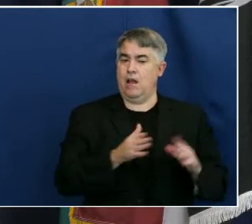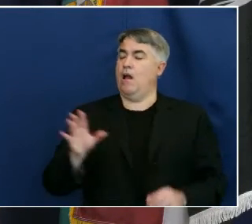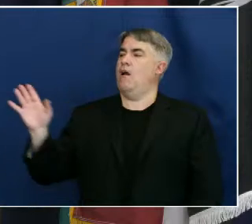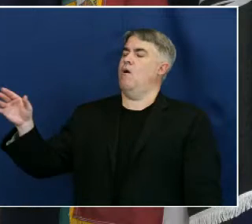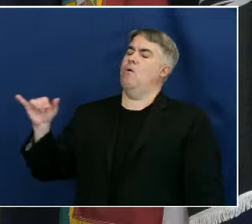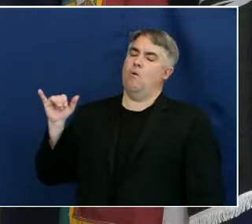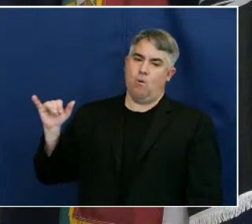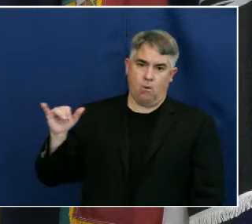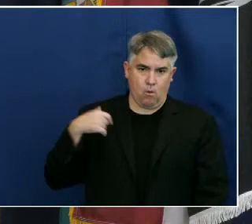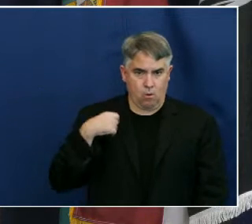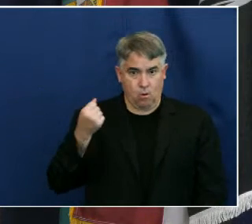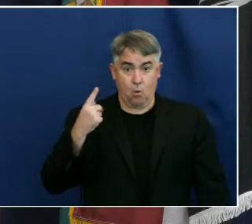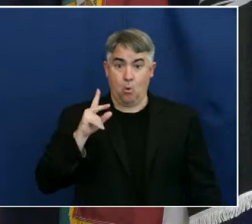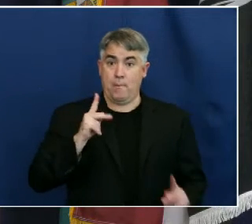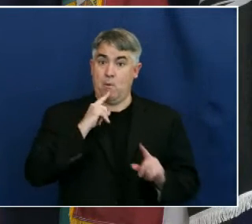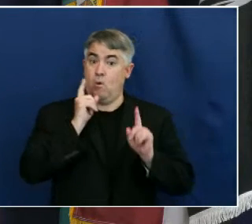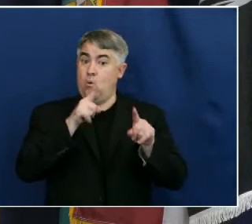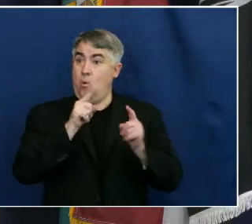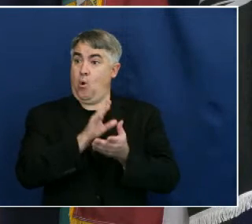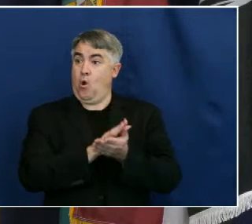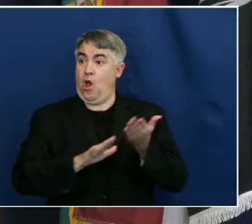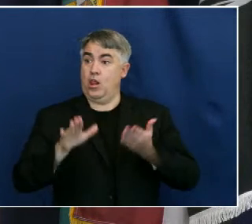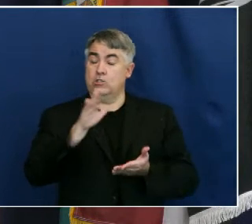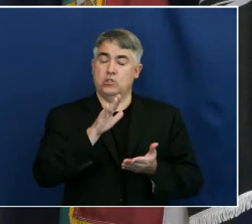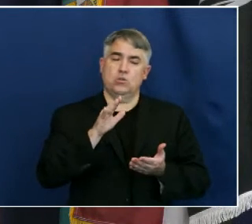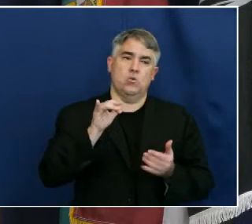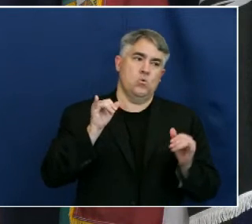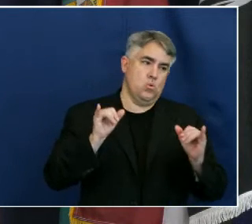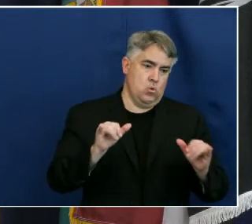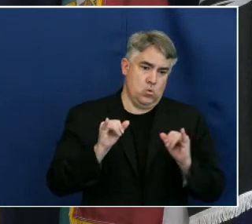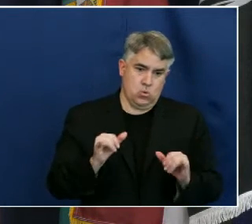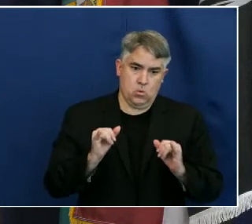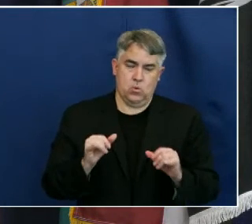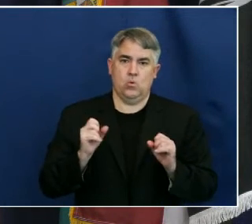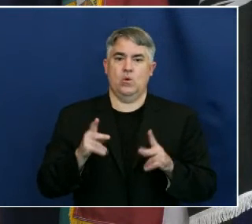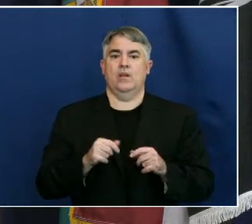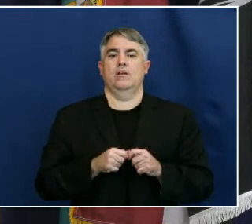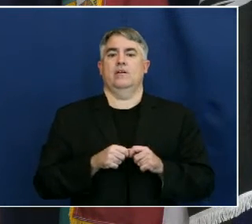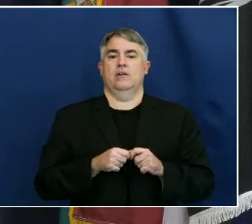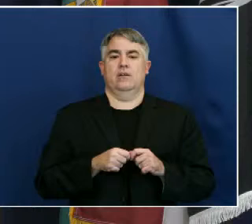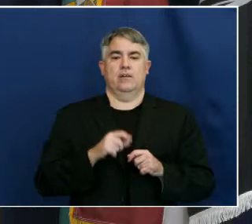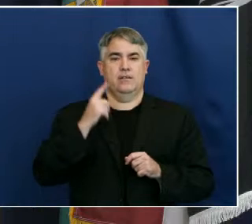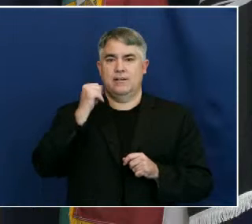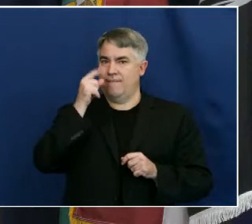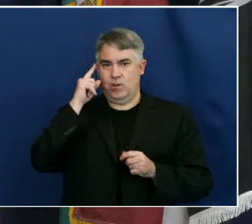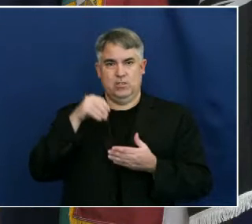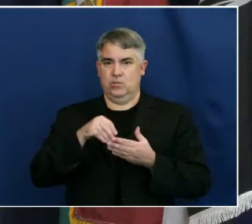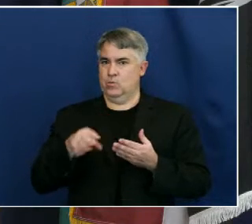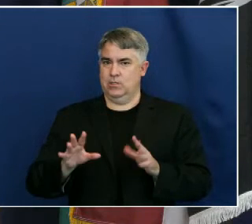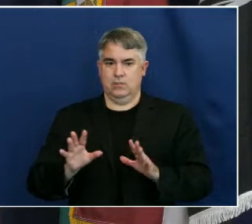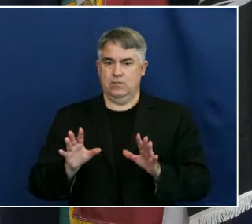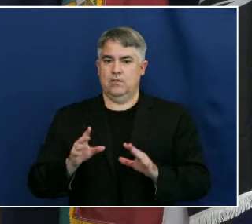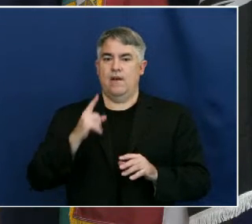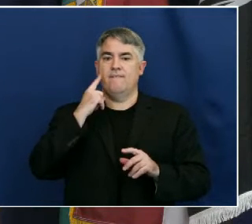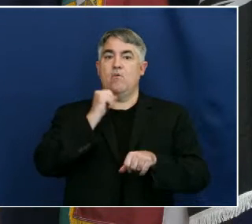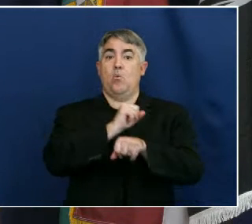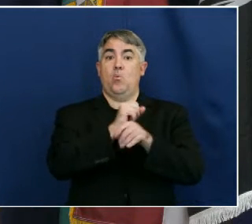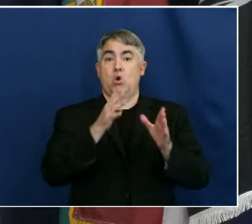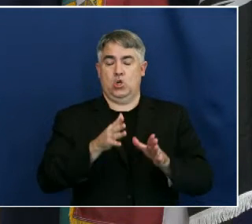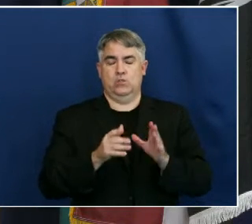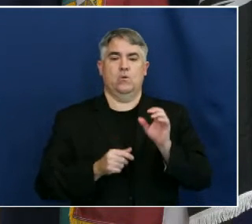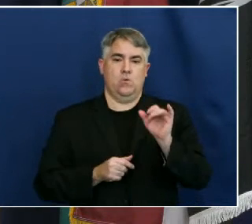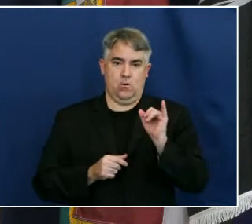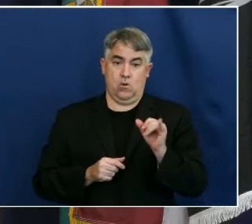in the education sector, but it's not for students. It's just for workers. So if you are a educator at